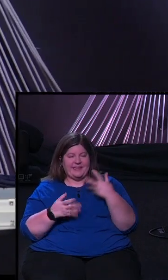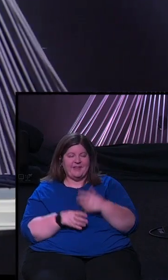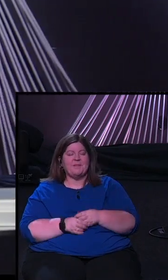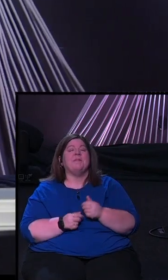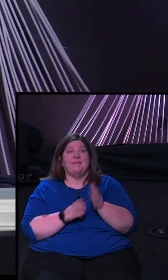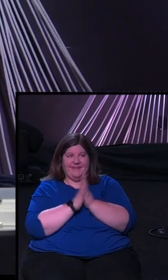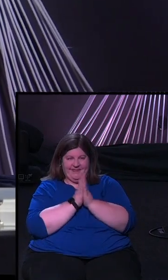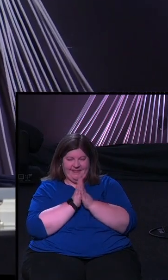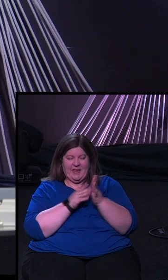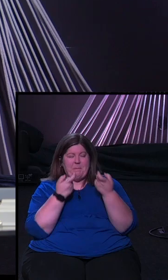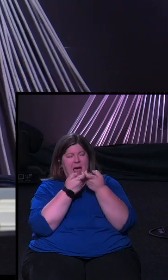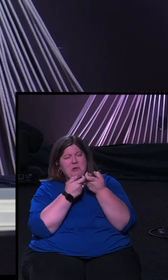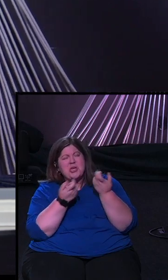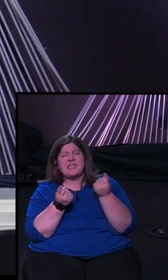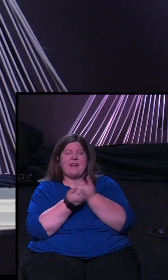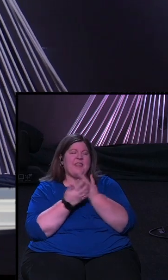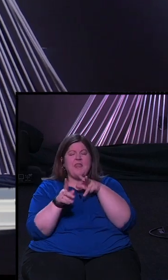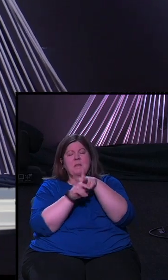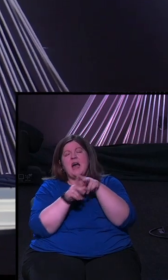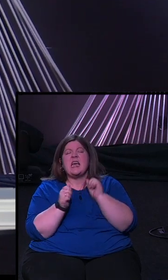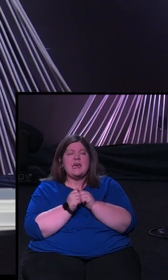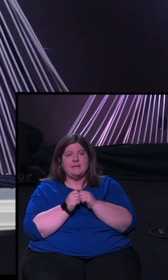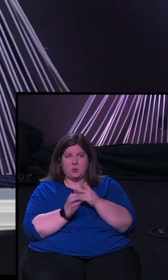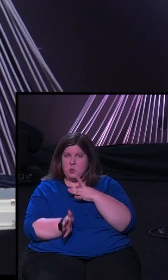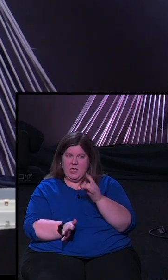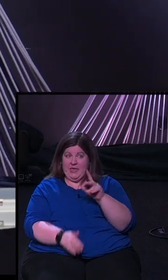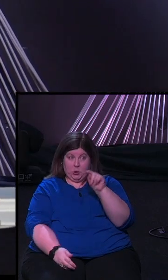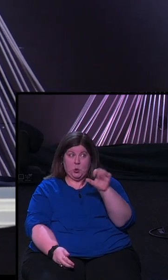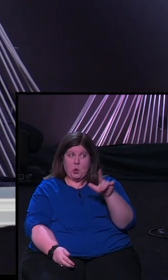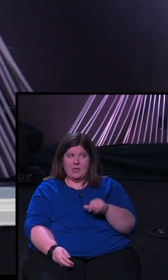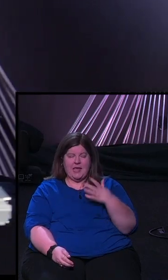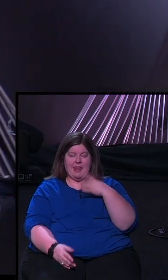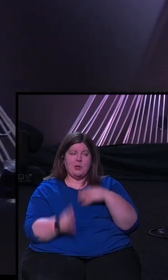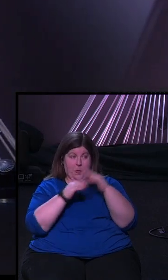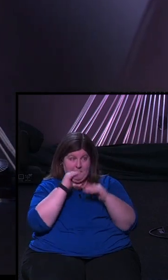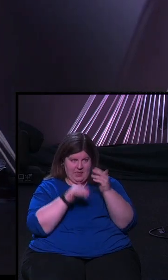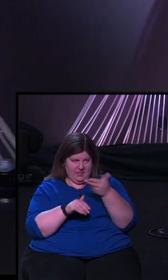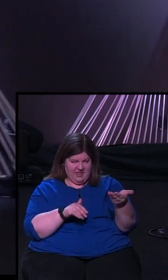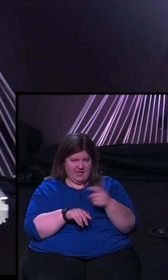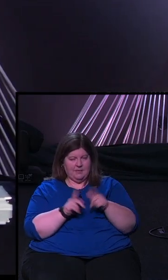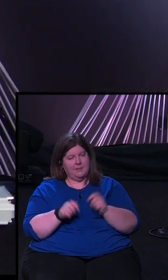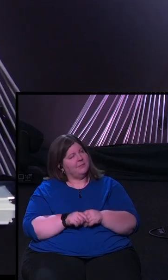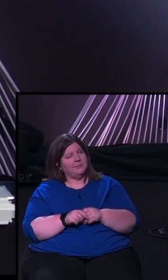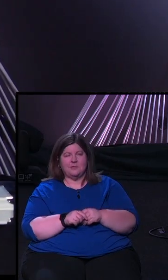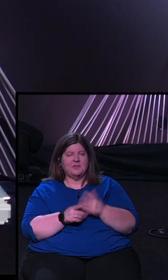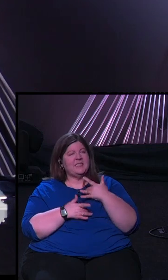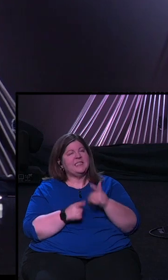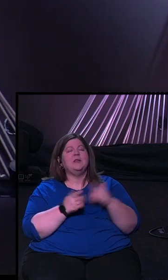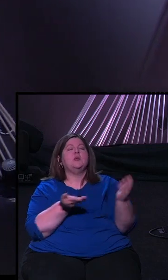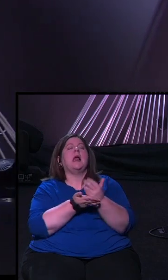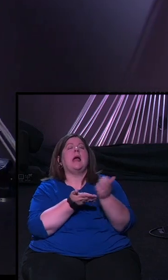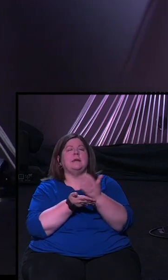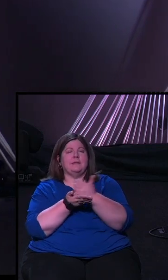anything like that. Batteries, things that plug in, pneumatic tools. I like tools. I like building tools, but I have a tenacity for actually